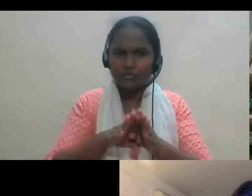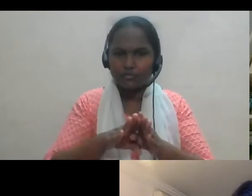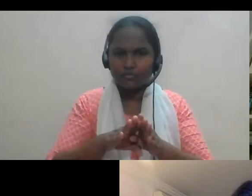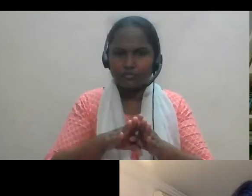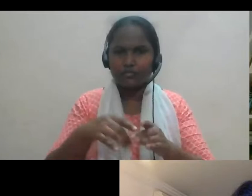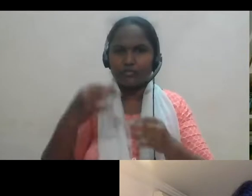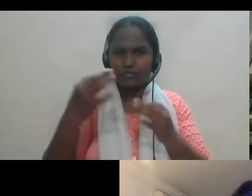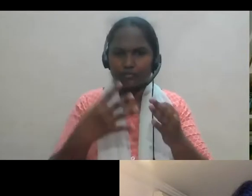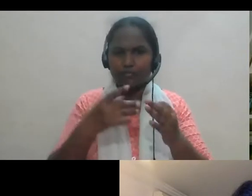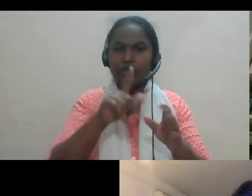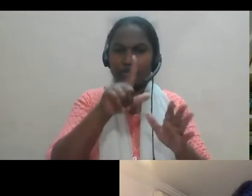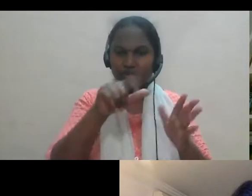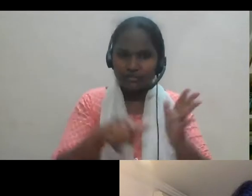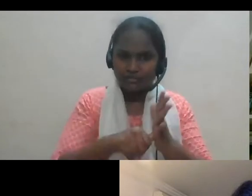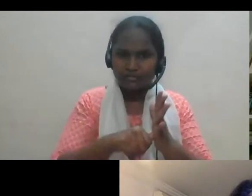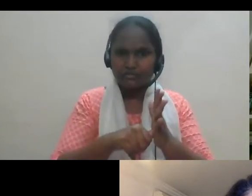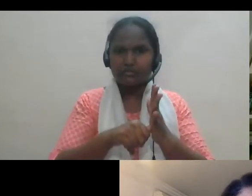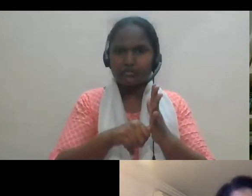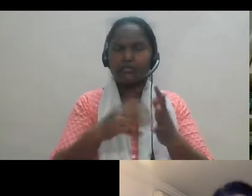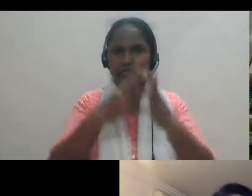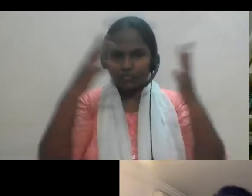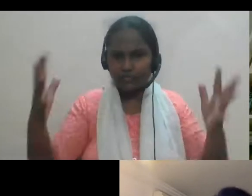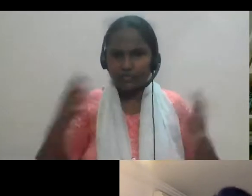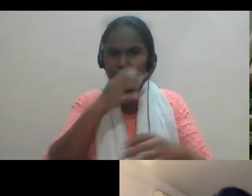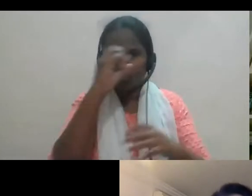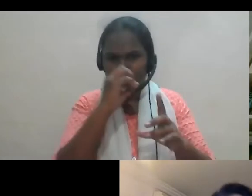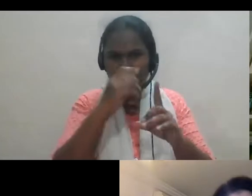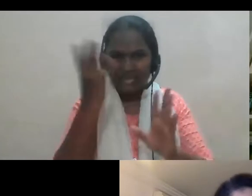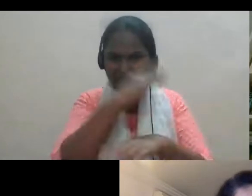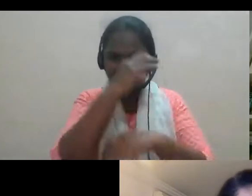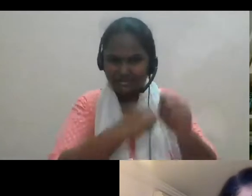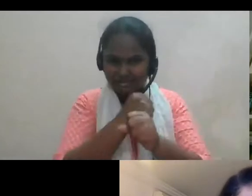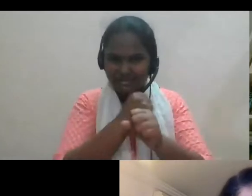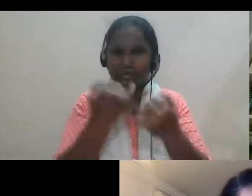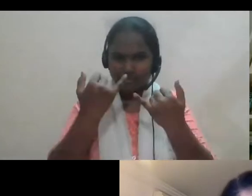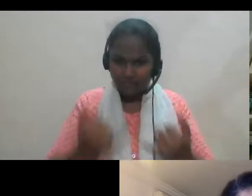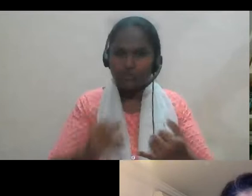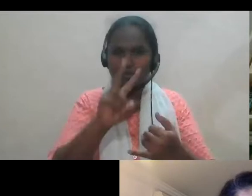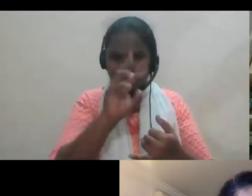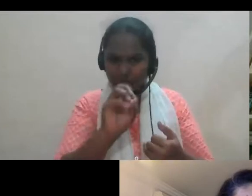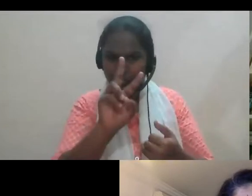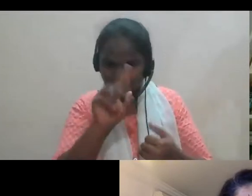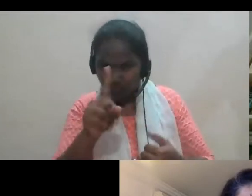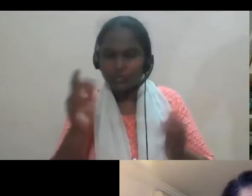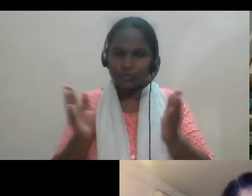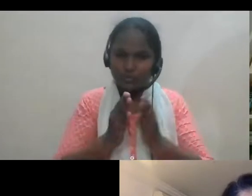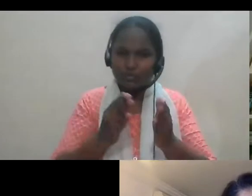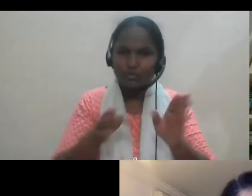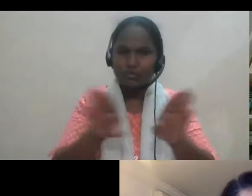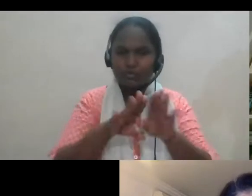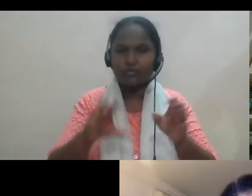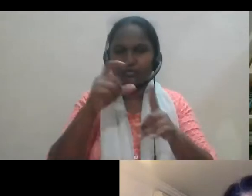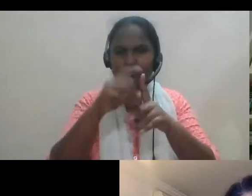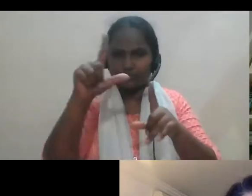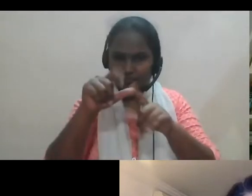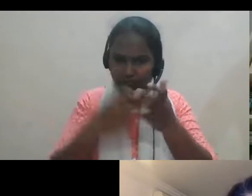we were 7 months closed from March to October last year, and now in 2021, we closed our doors 10